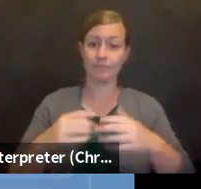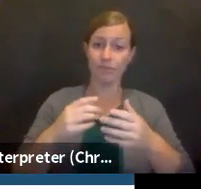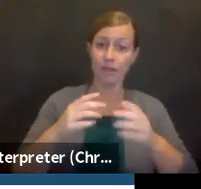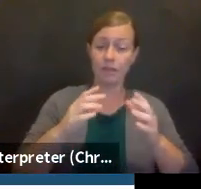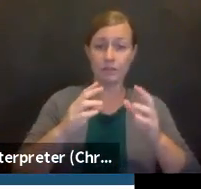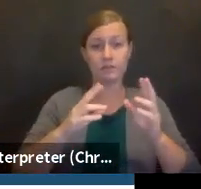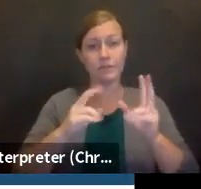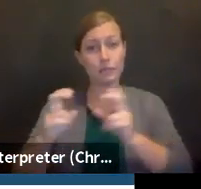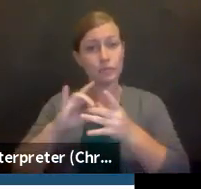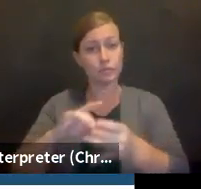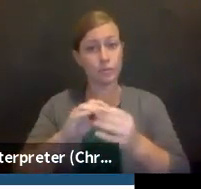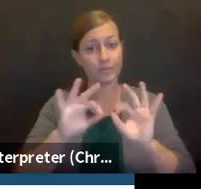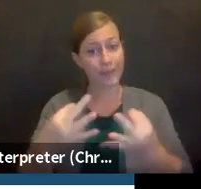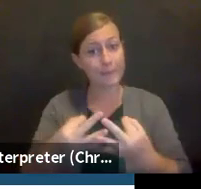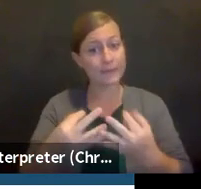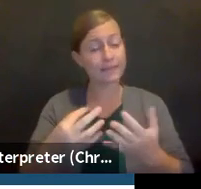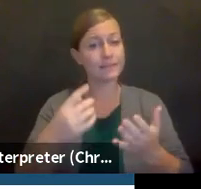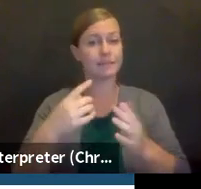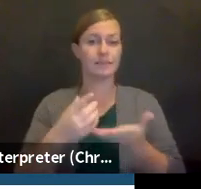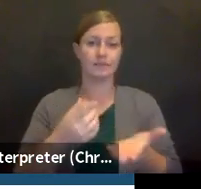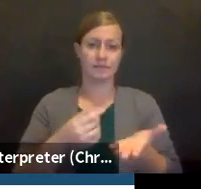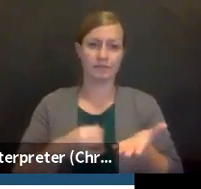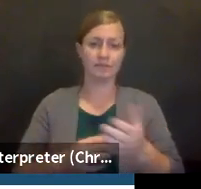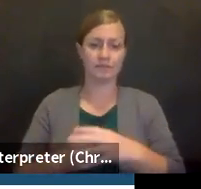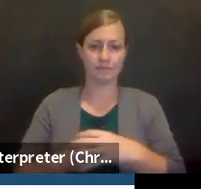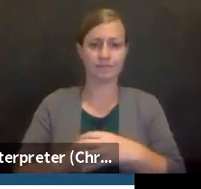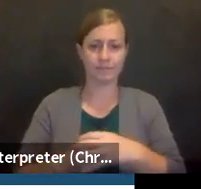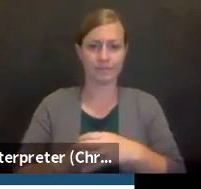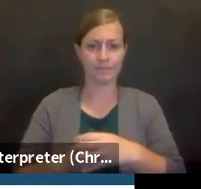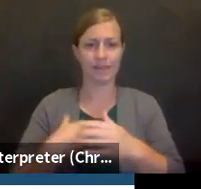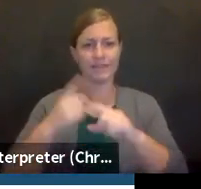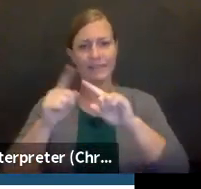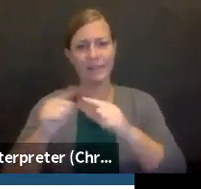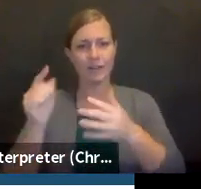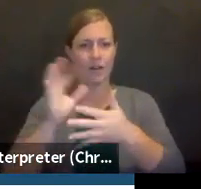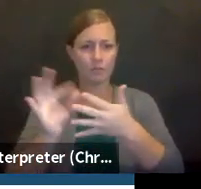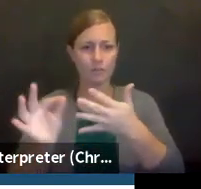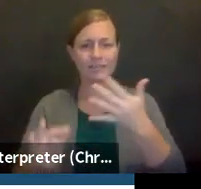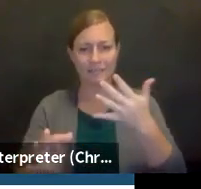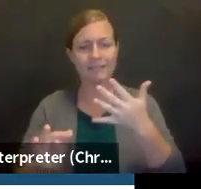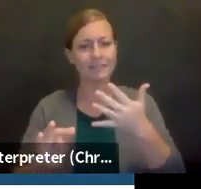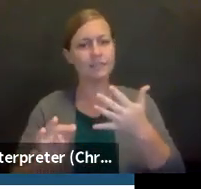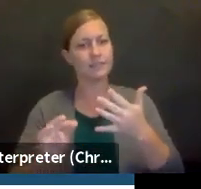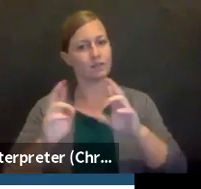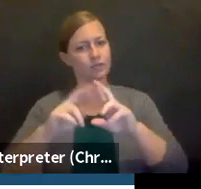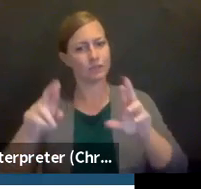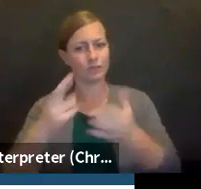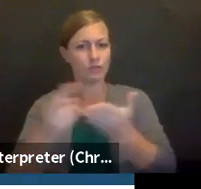So I click families, okay? There's different options and resources here for you and your families as